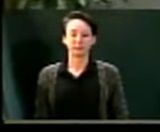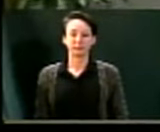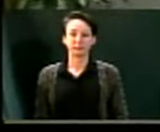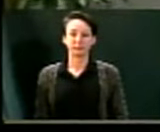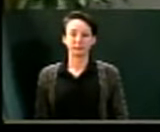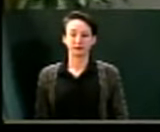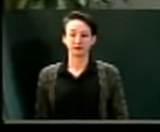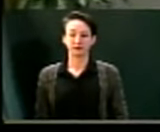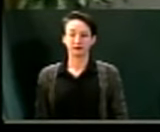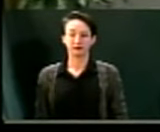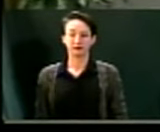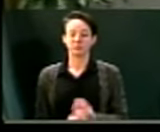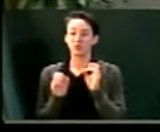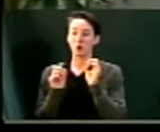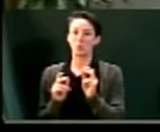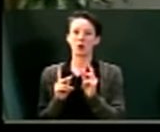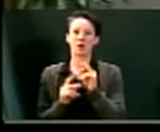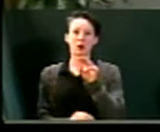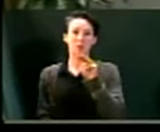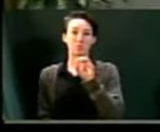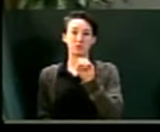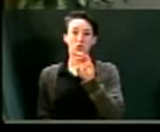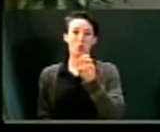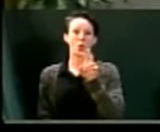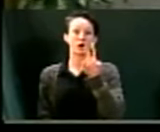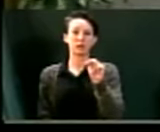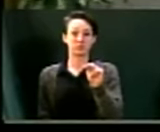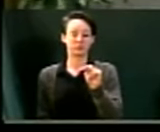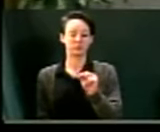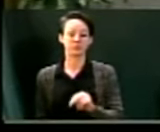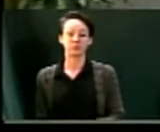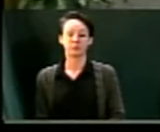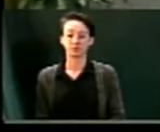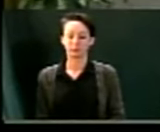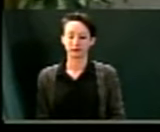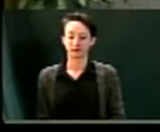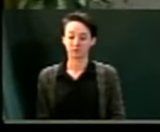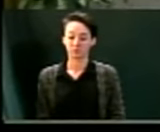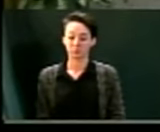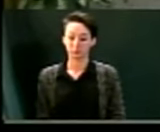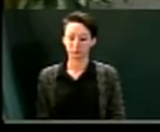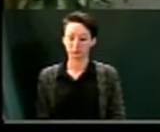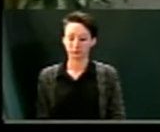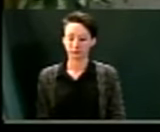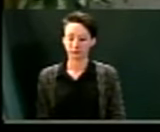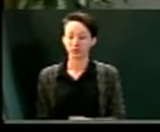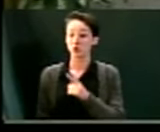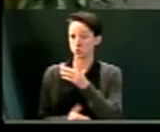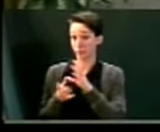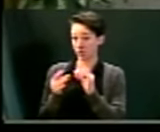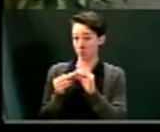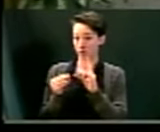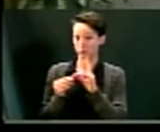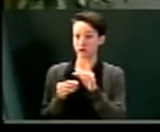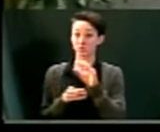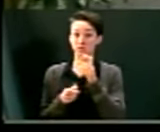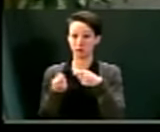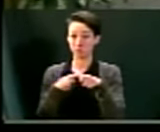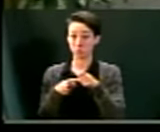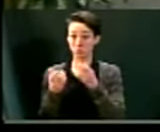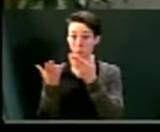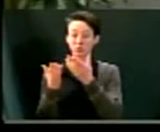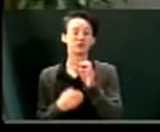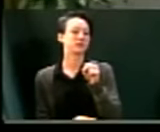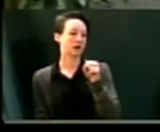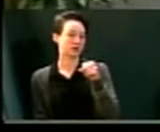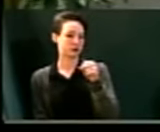Okay. Okay. Ms. Owen, go ahead, Alla. Do you have a comment on the substitute motion? I do, and simply because I think that